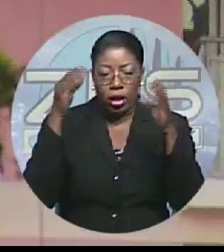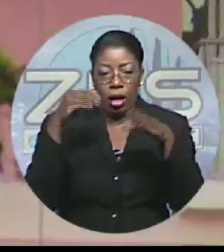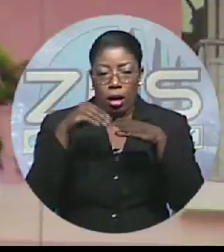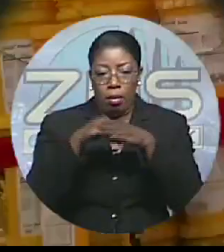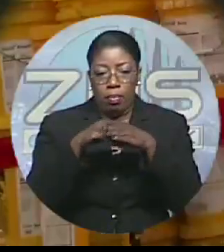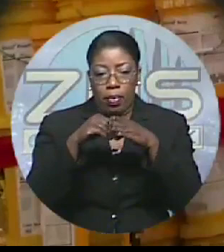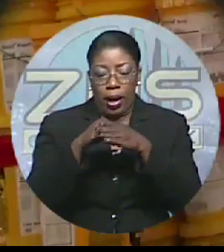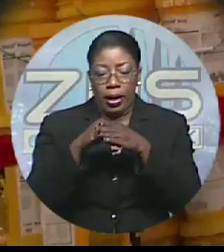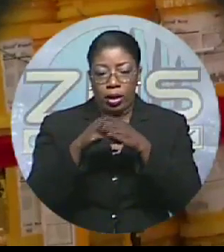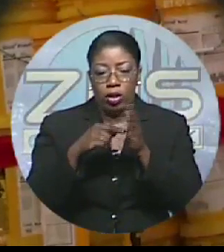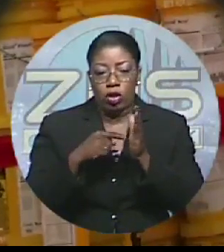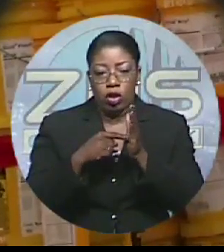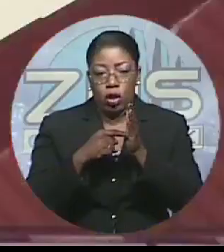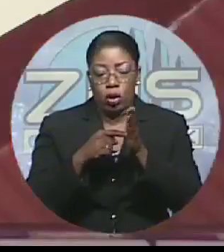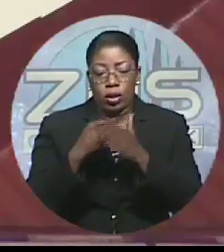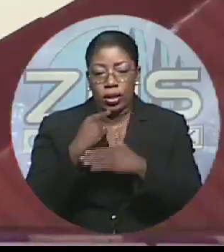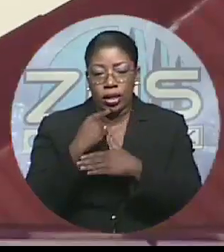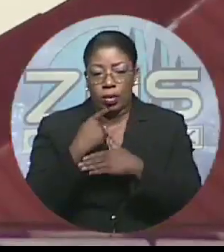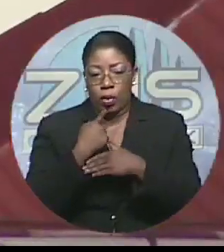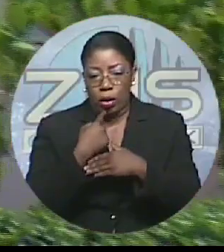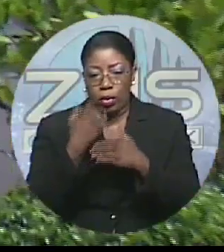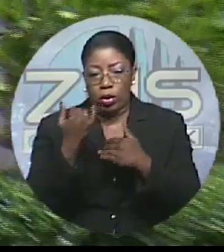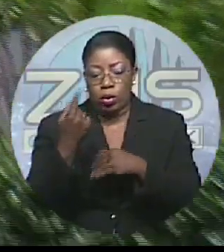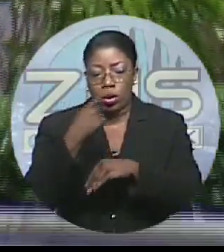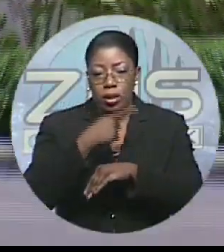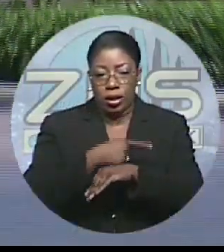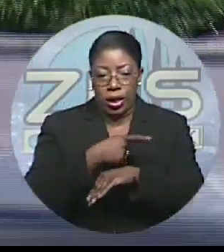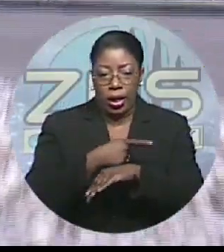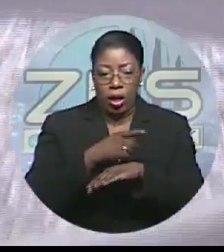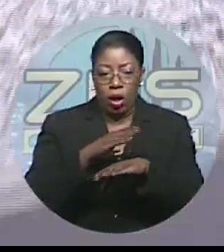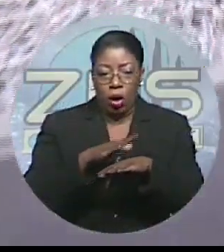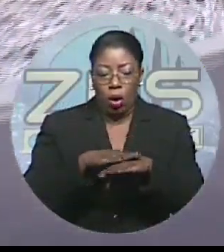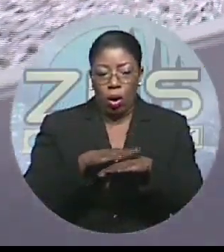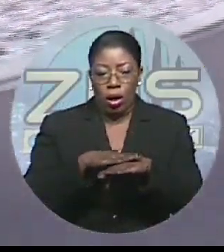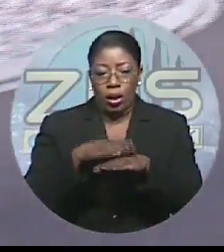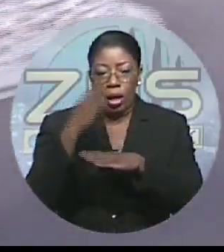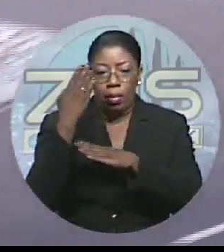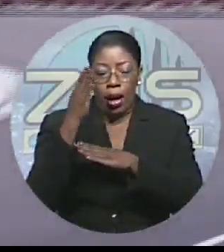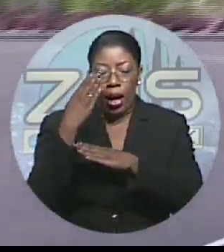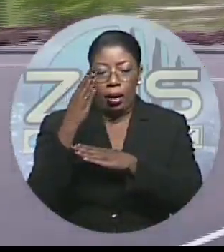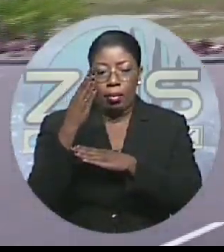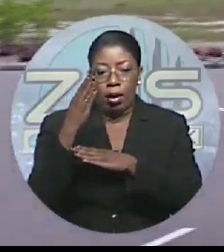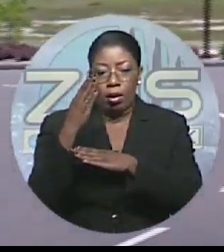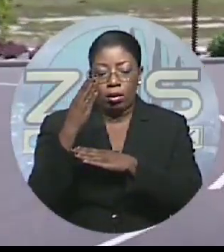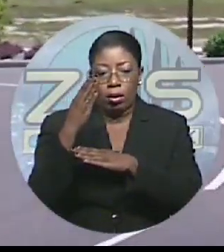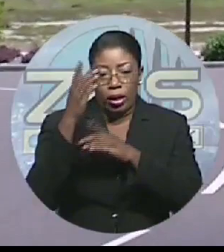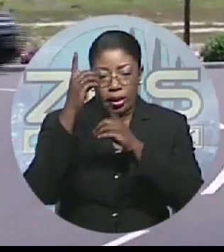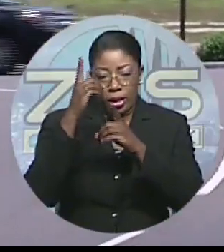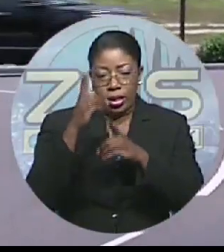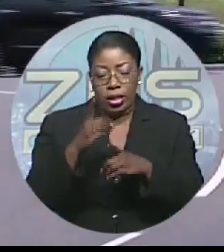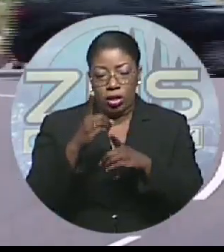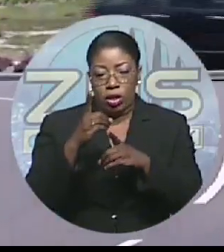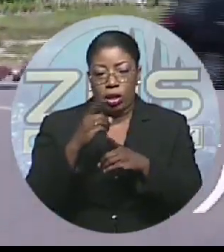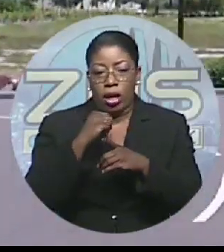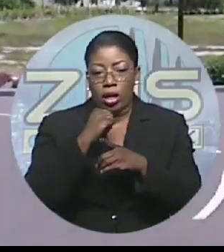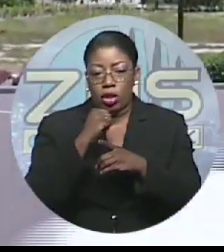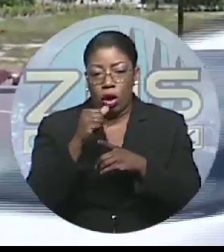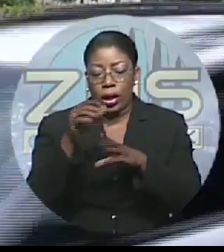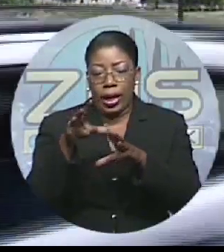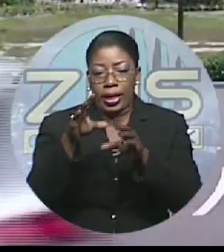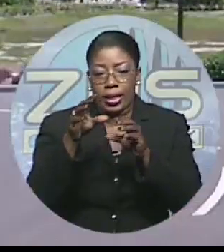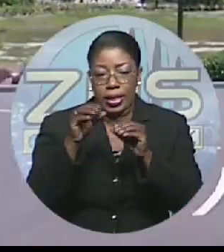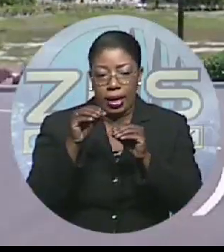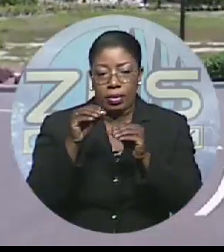its disappointment to him today over Bahamas' lack of flexibility in this matter and their unwillingness to accept the